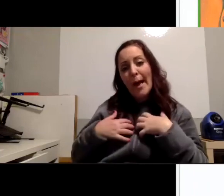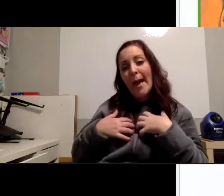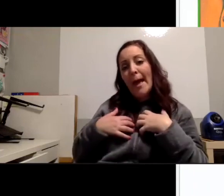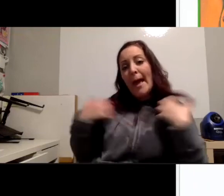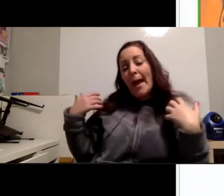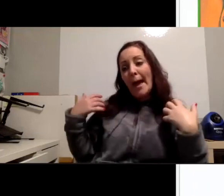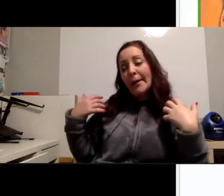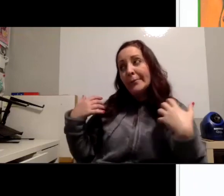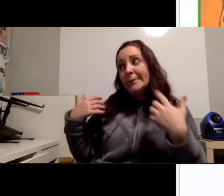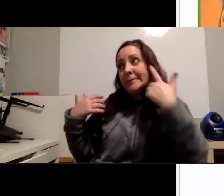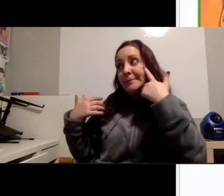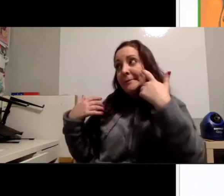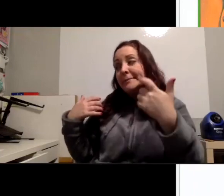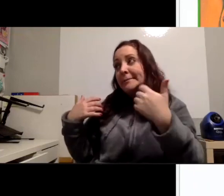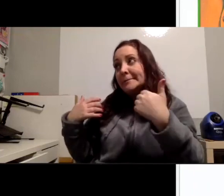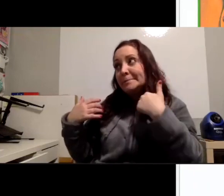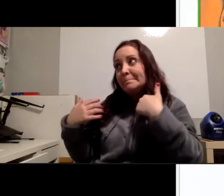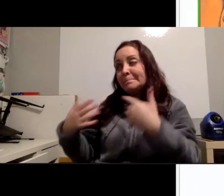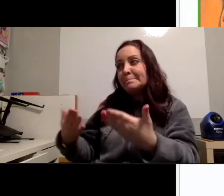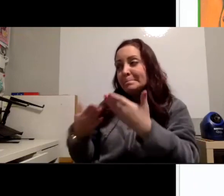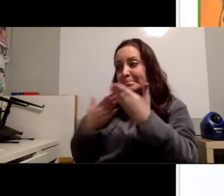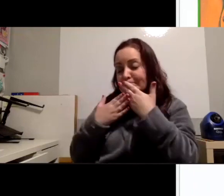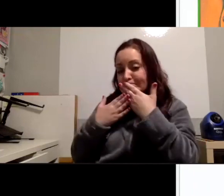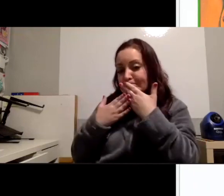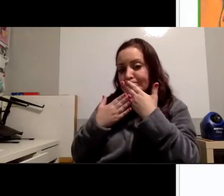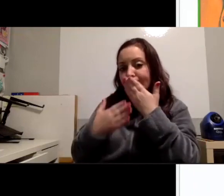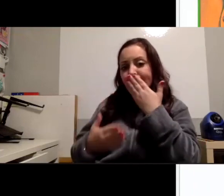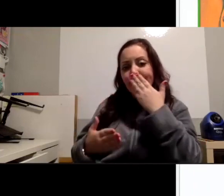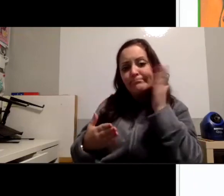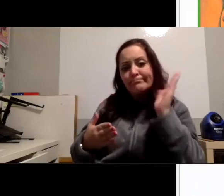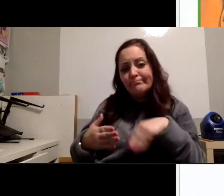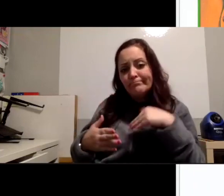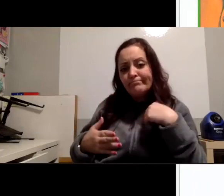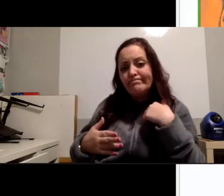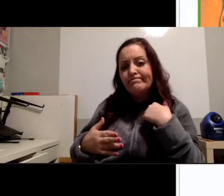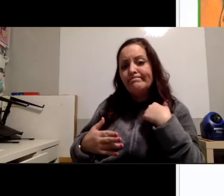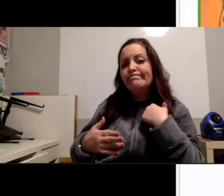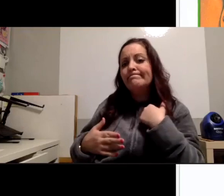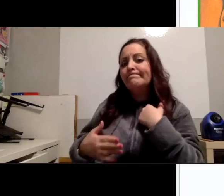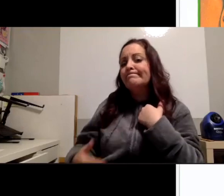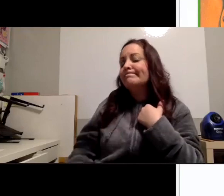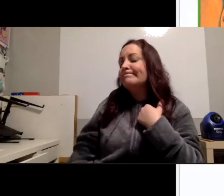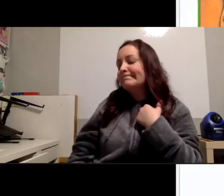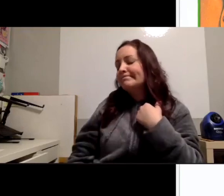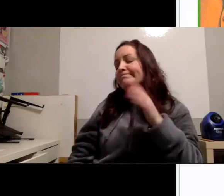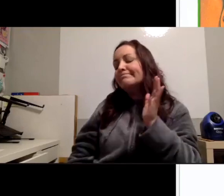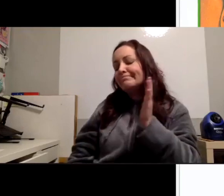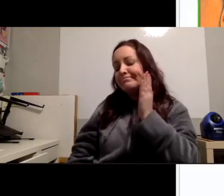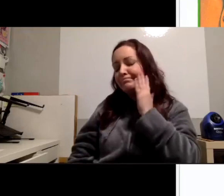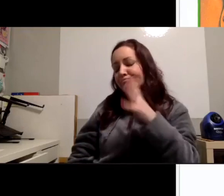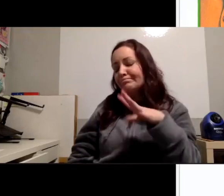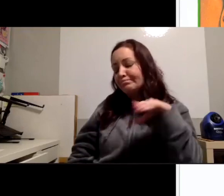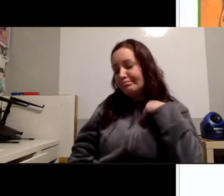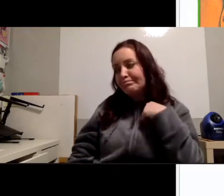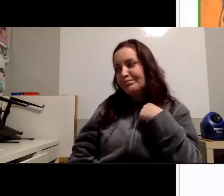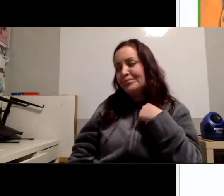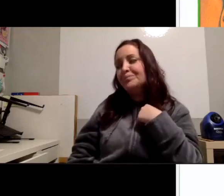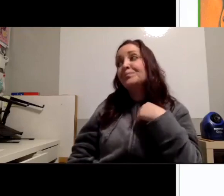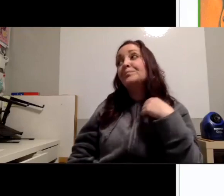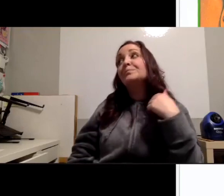"I know you're angry with me for what I did," said Norman with downcast eyes.